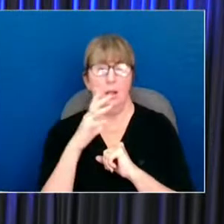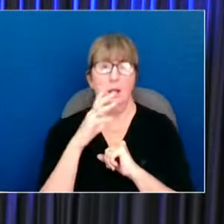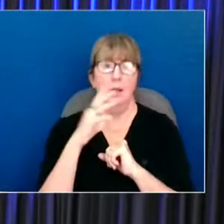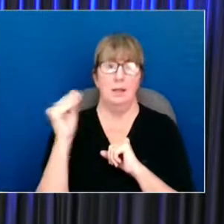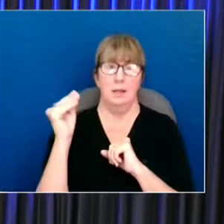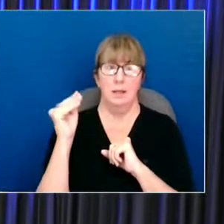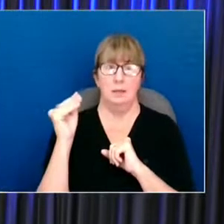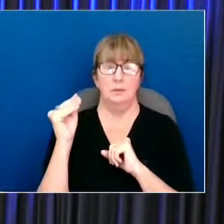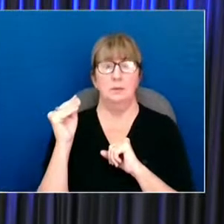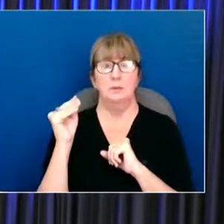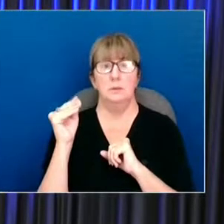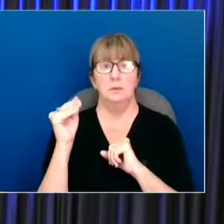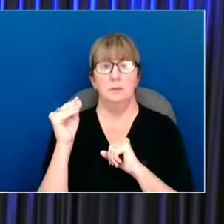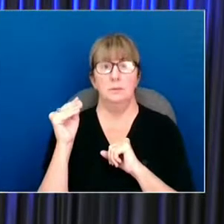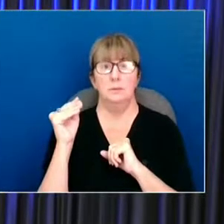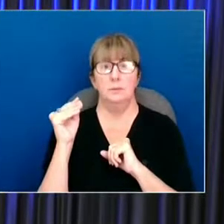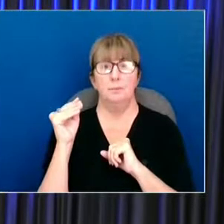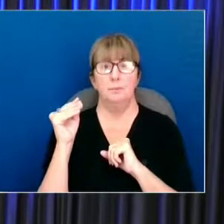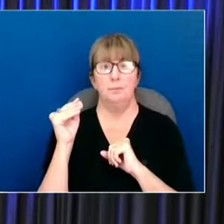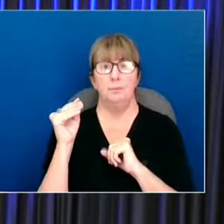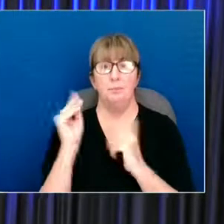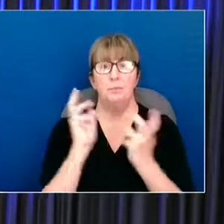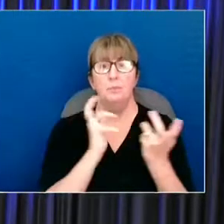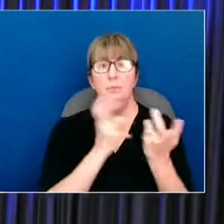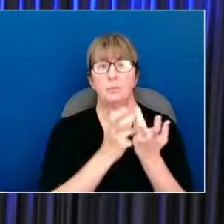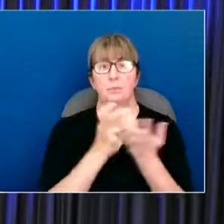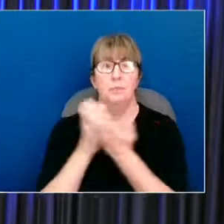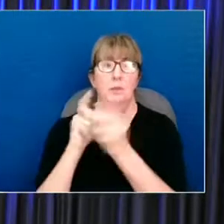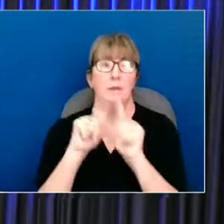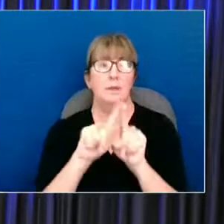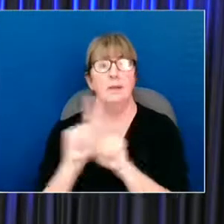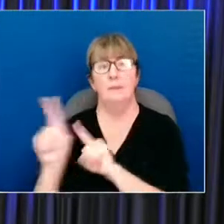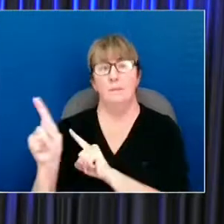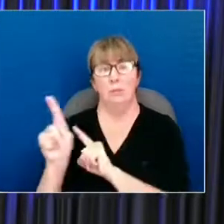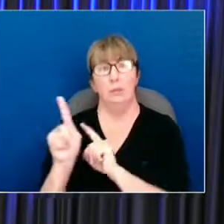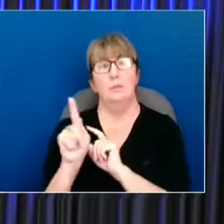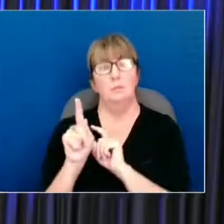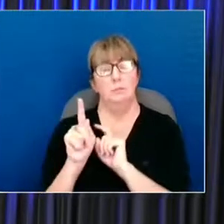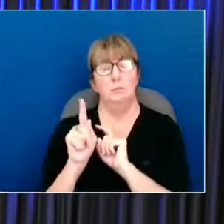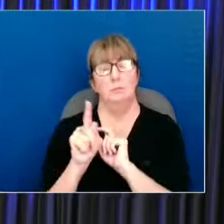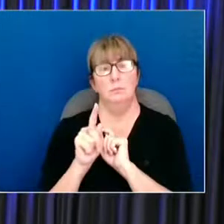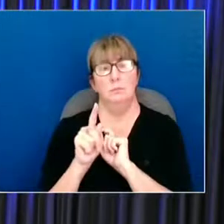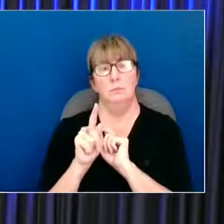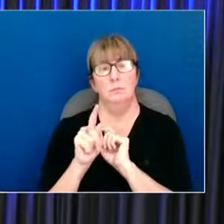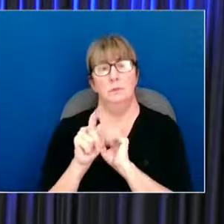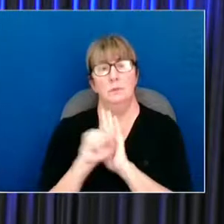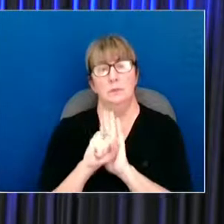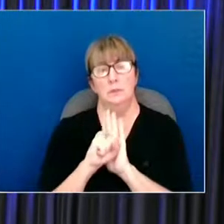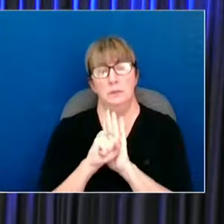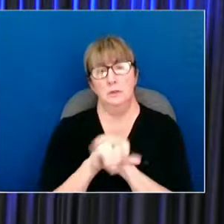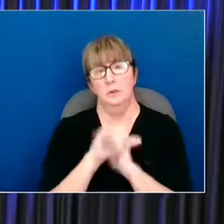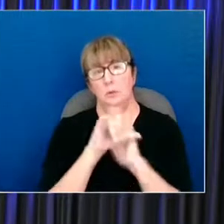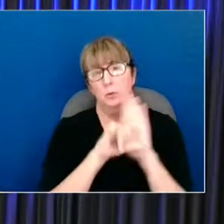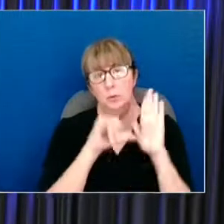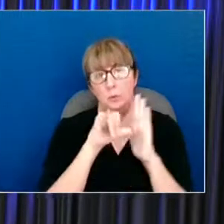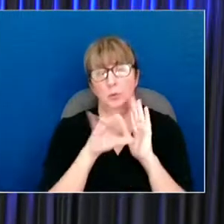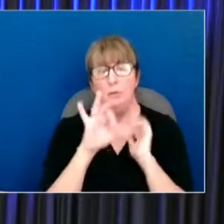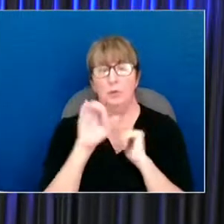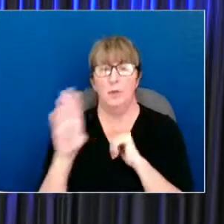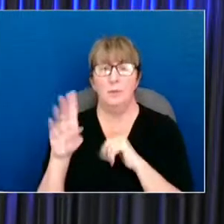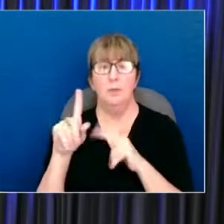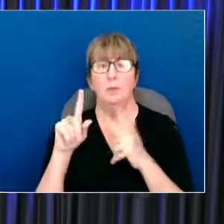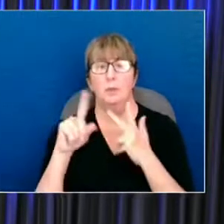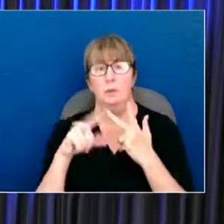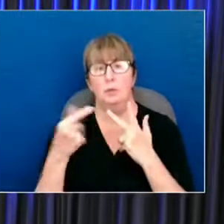respective systems, YouTube, Facebook, and the Granicus system. If you don't,